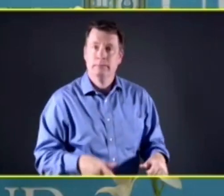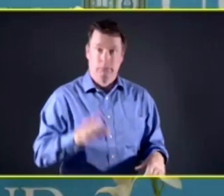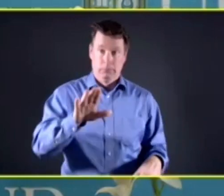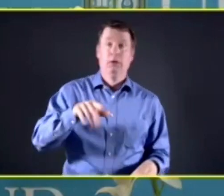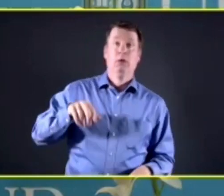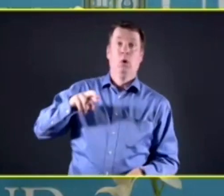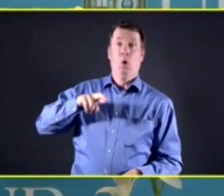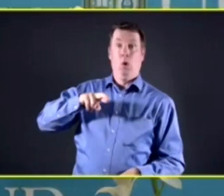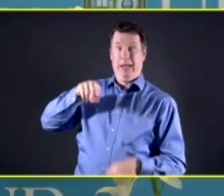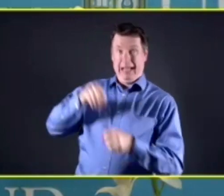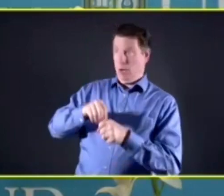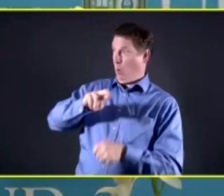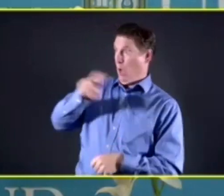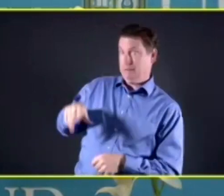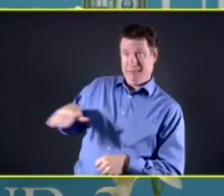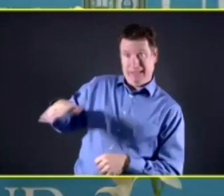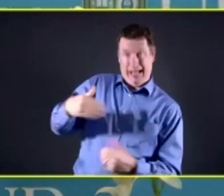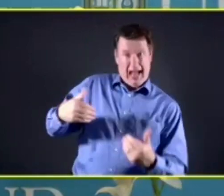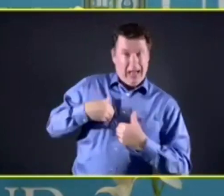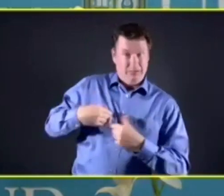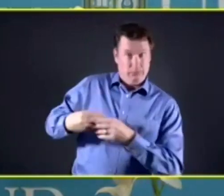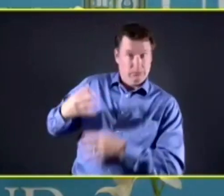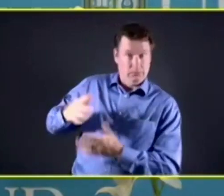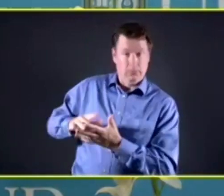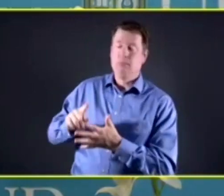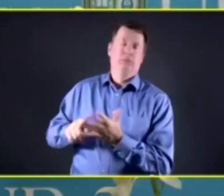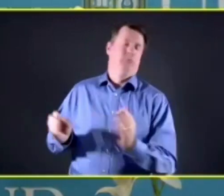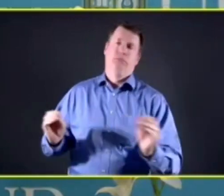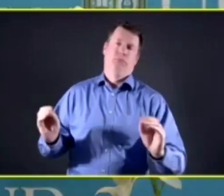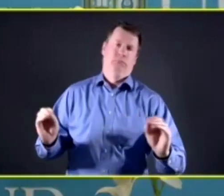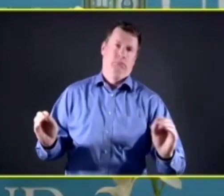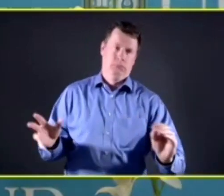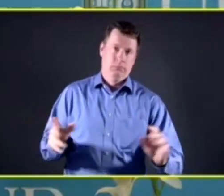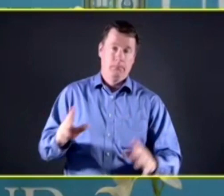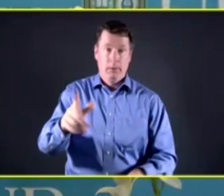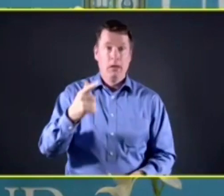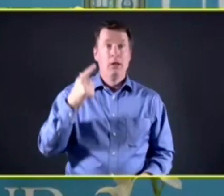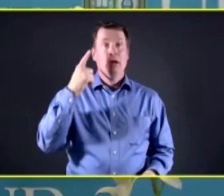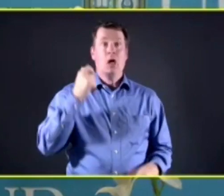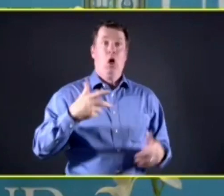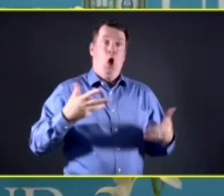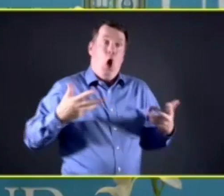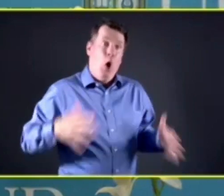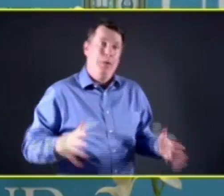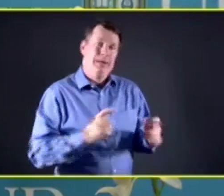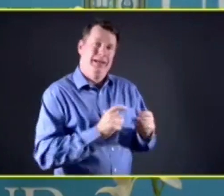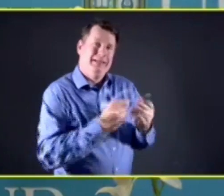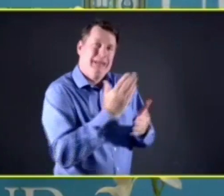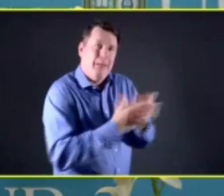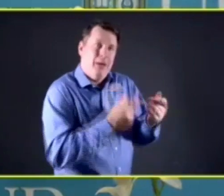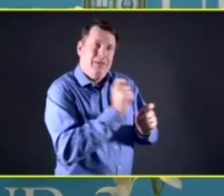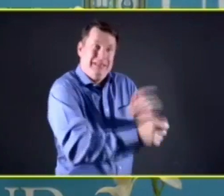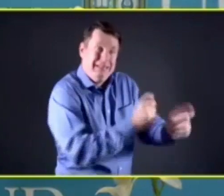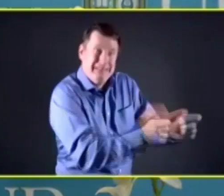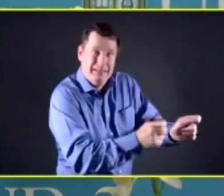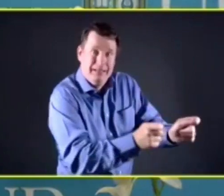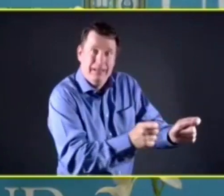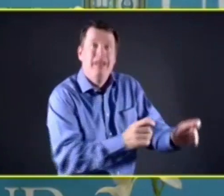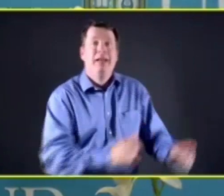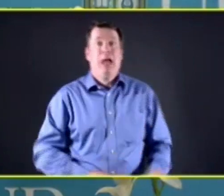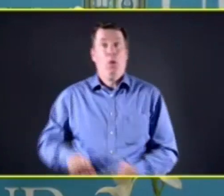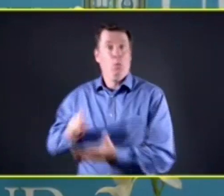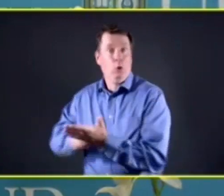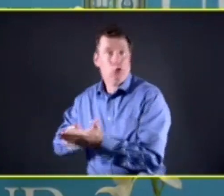this would probably go into general use very quickly. And that gets to a point you made very early on in